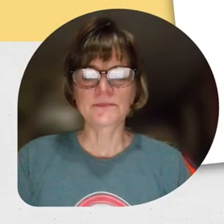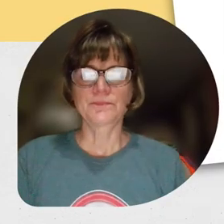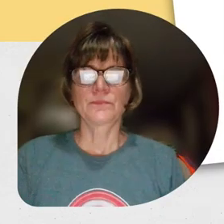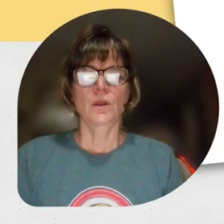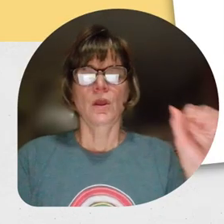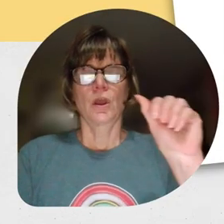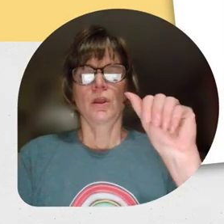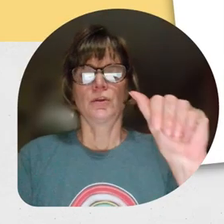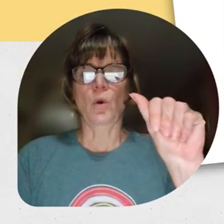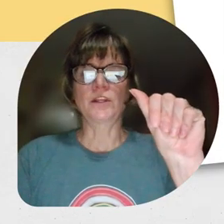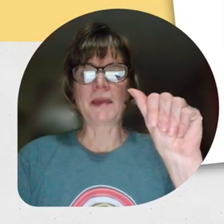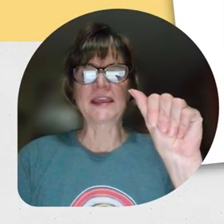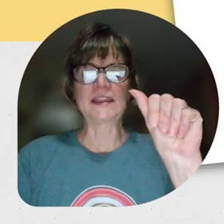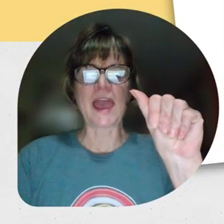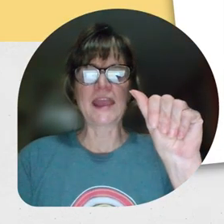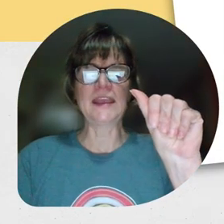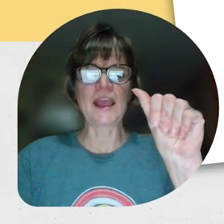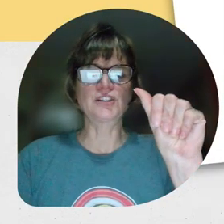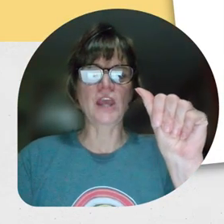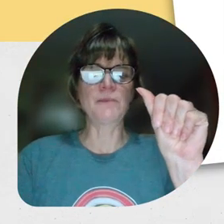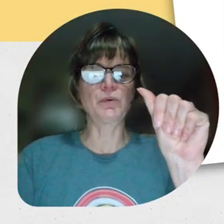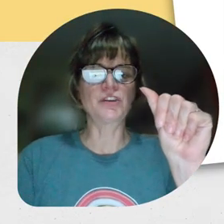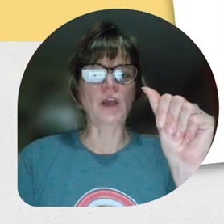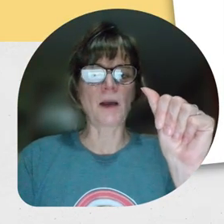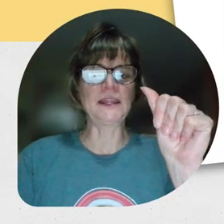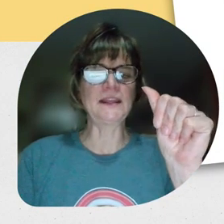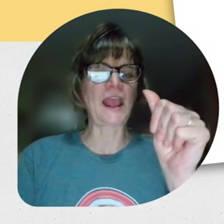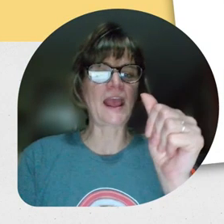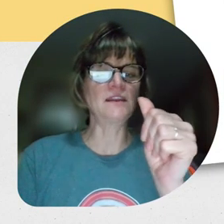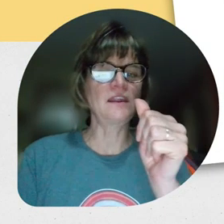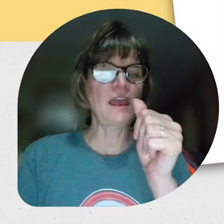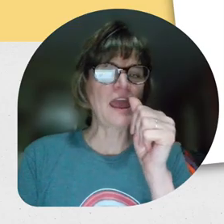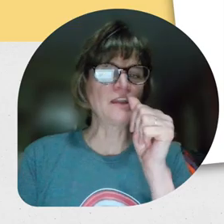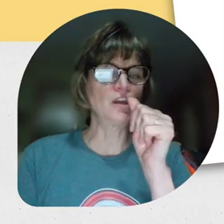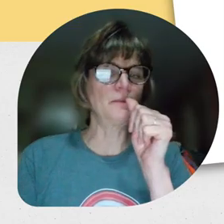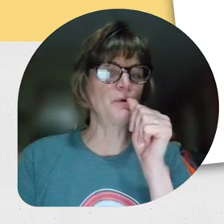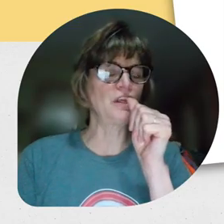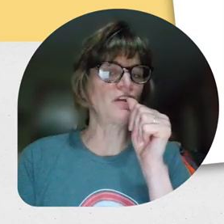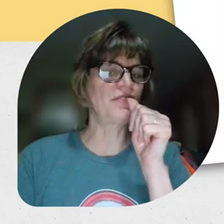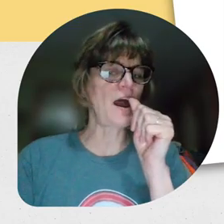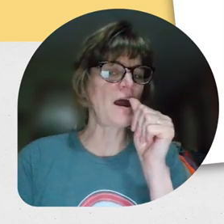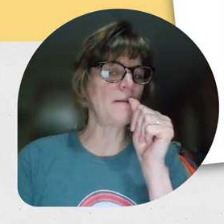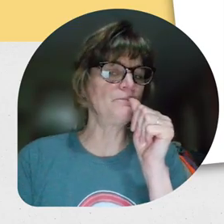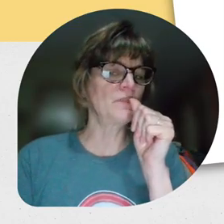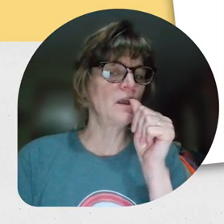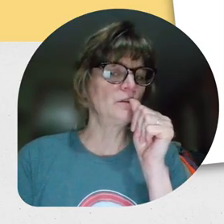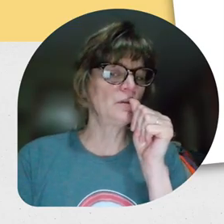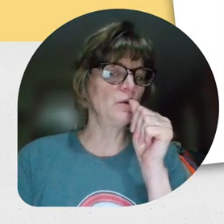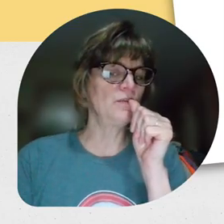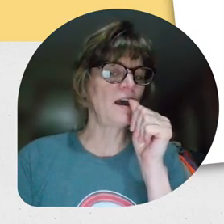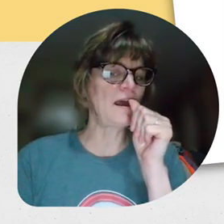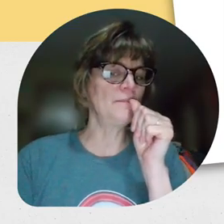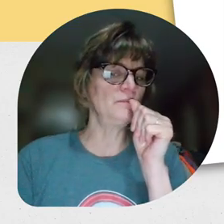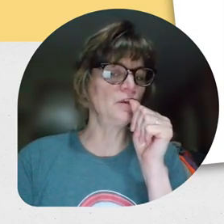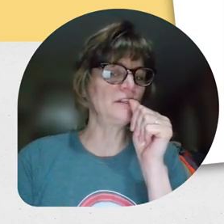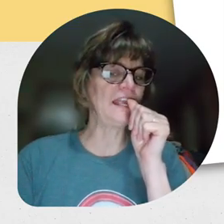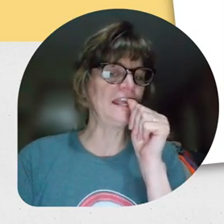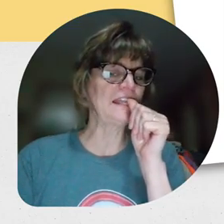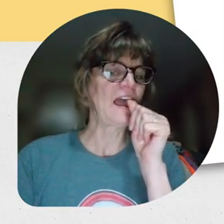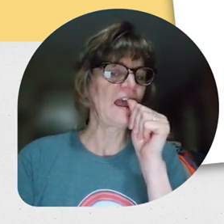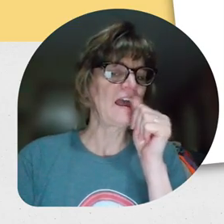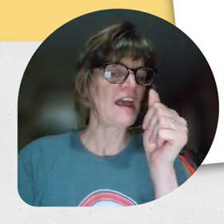Nut. You're going to make an A hand shape with your dominant hand, and you're going to bring your thumb to the